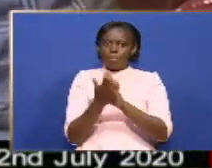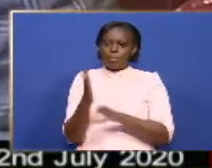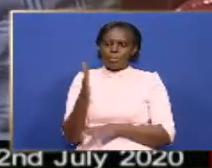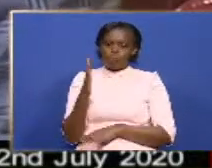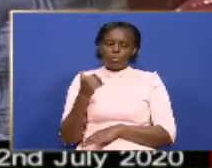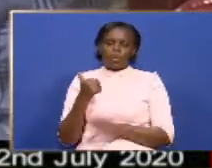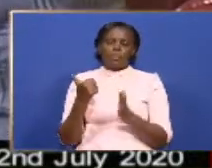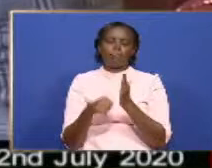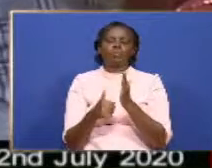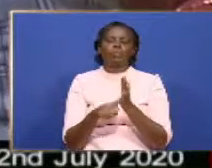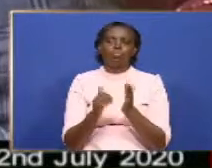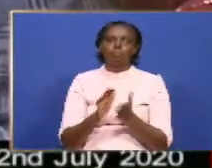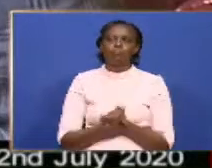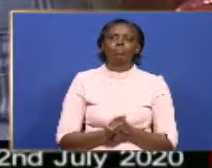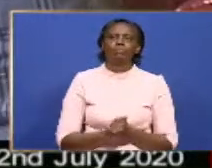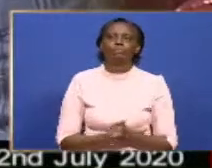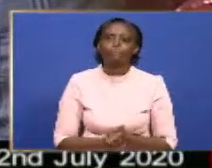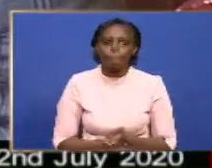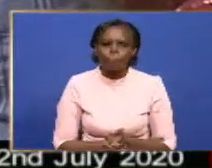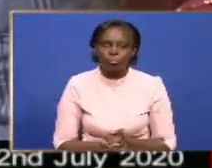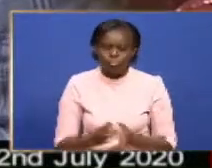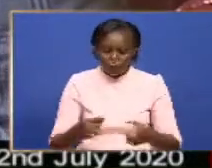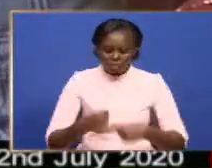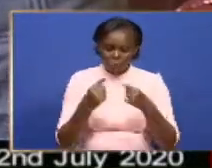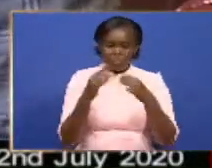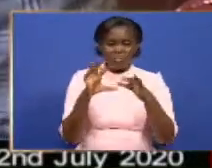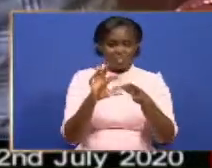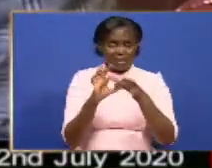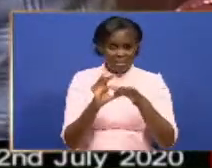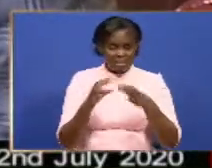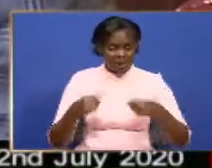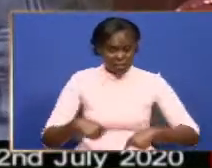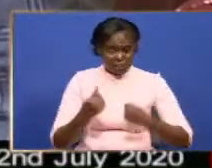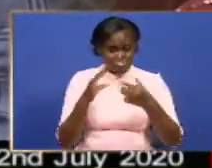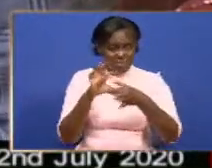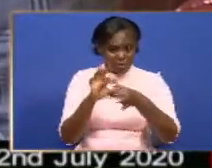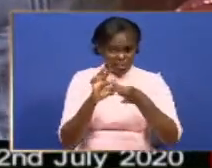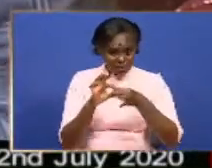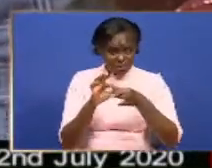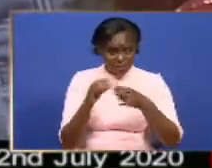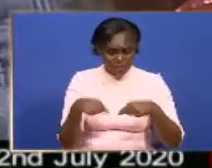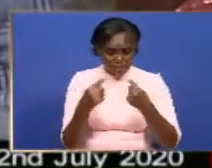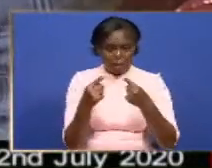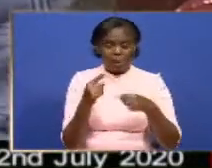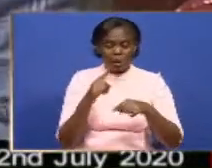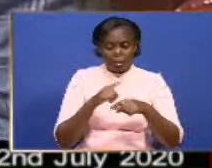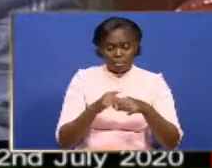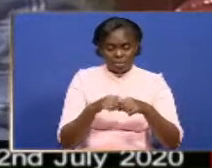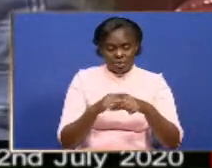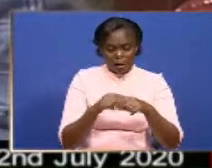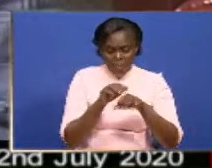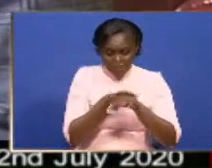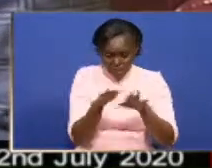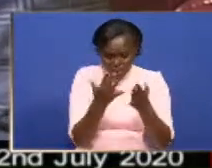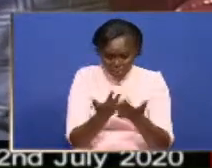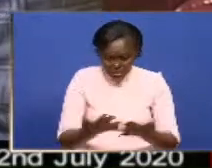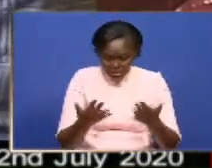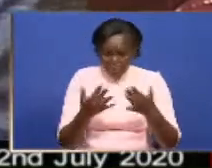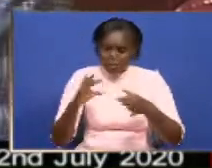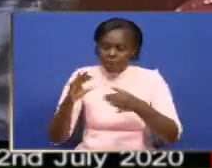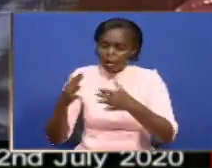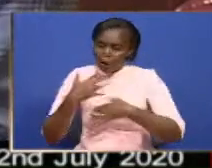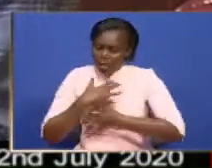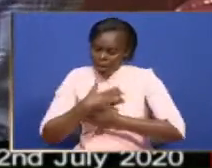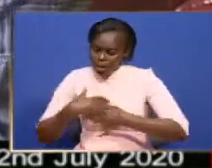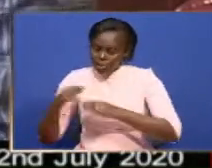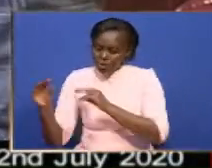issue. The friction of culture is also another issue. You realize that when they congregate somewhere, the refugees move